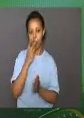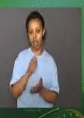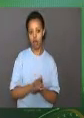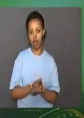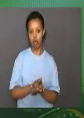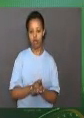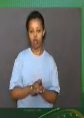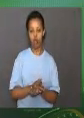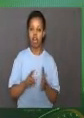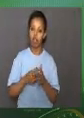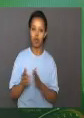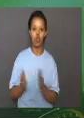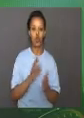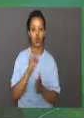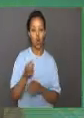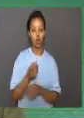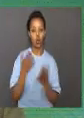to begin, students.